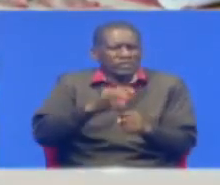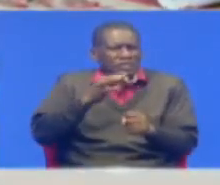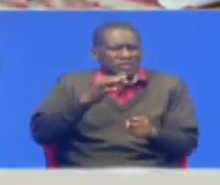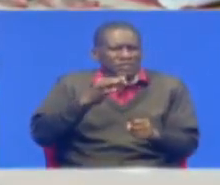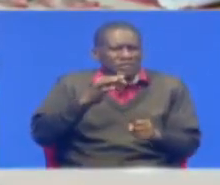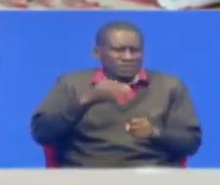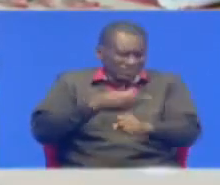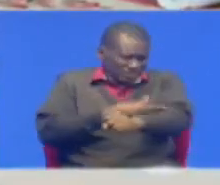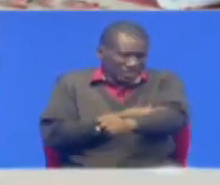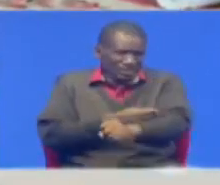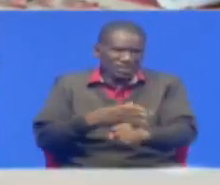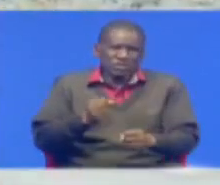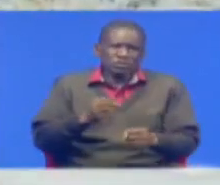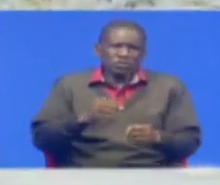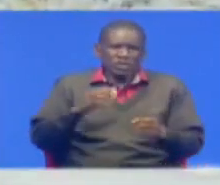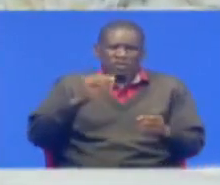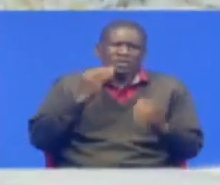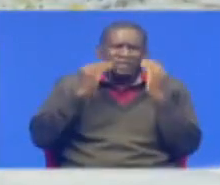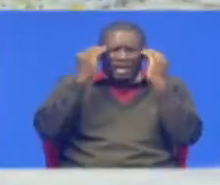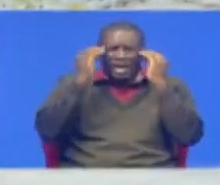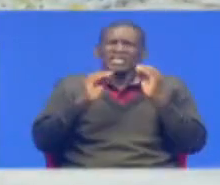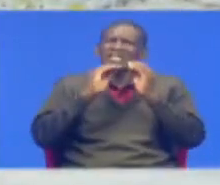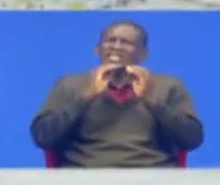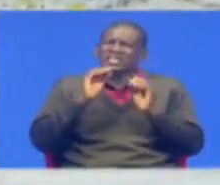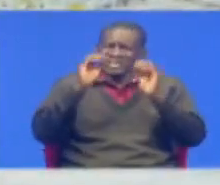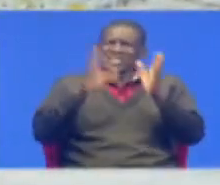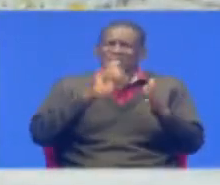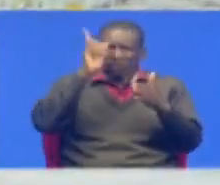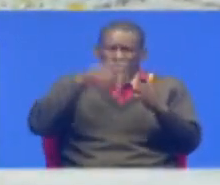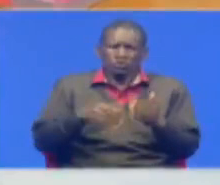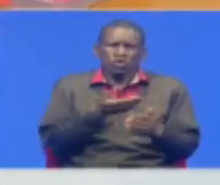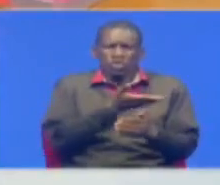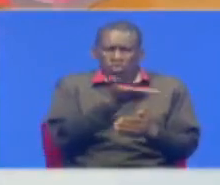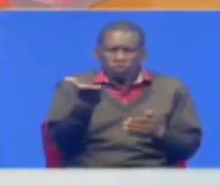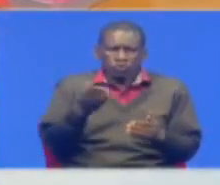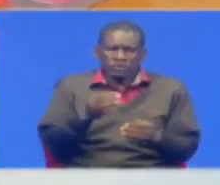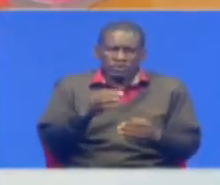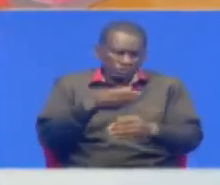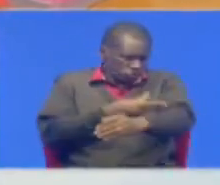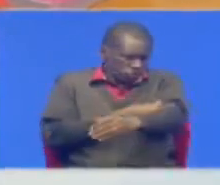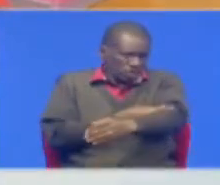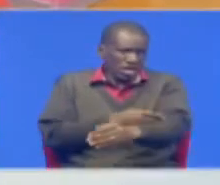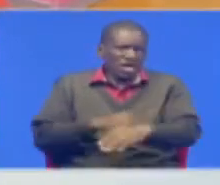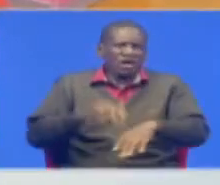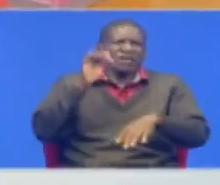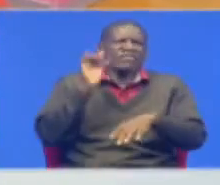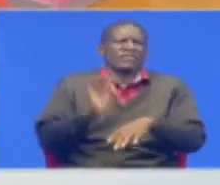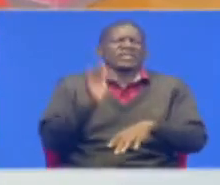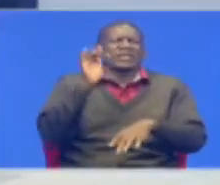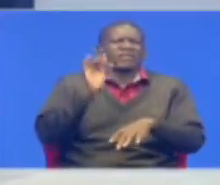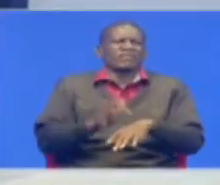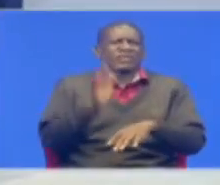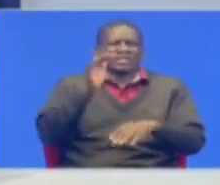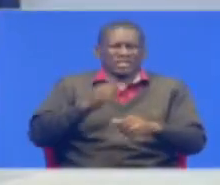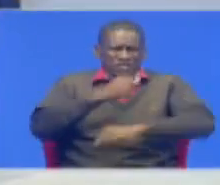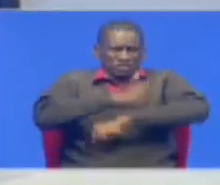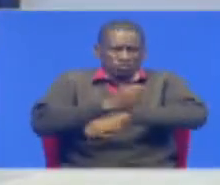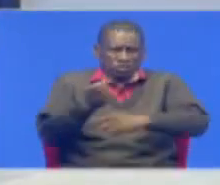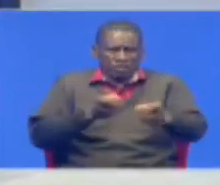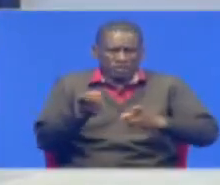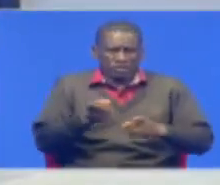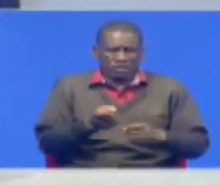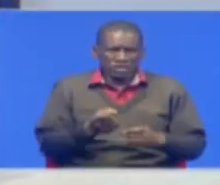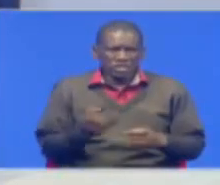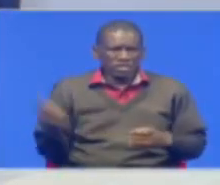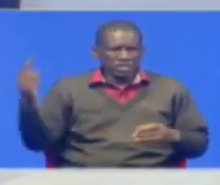says the substance abuse by some of the students, which caused non-tolerance to the school management, triggered their reaction. They come